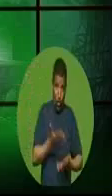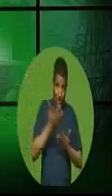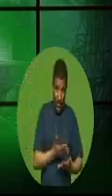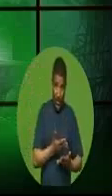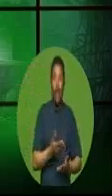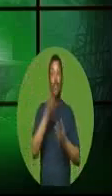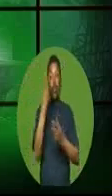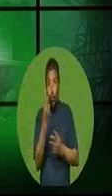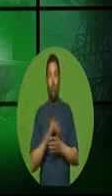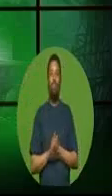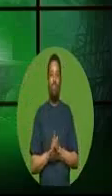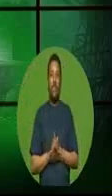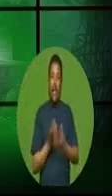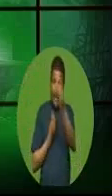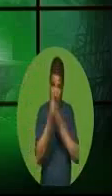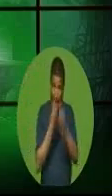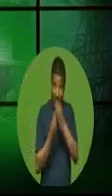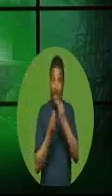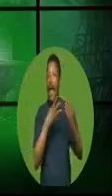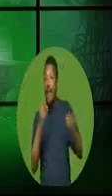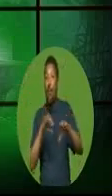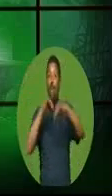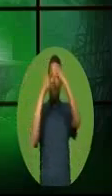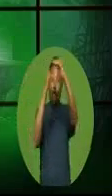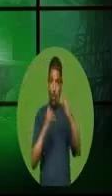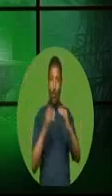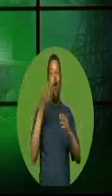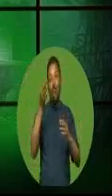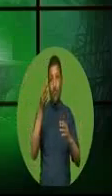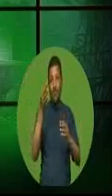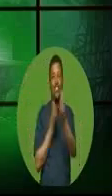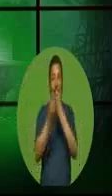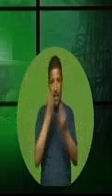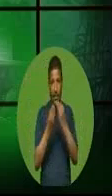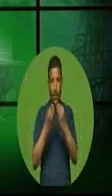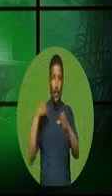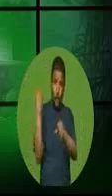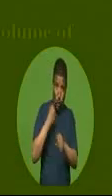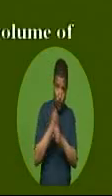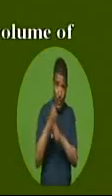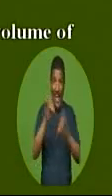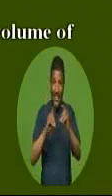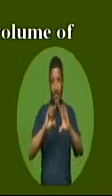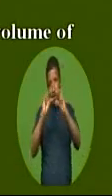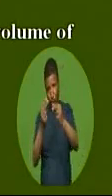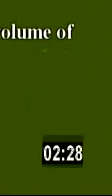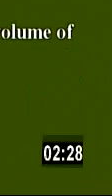2. Trade and volume of trade. Do the activity in groups.